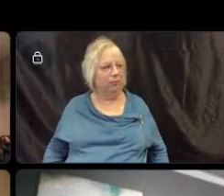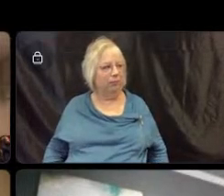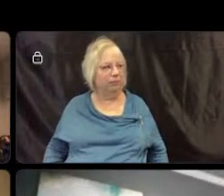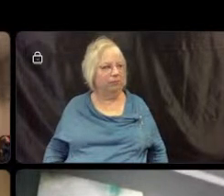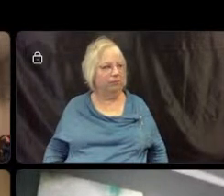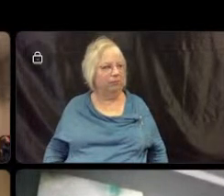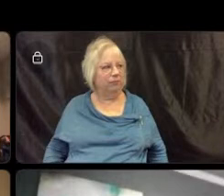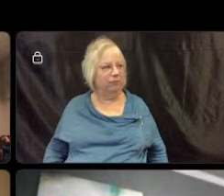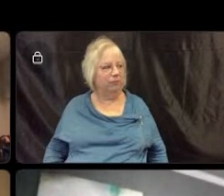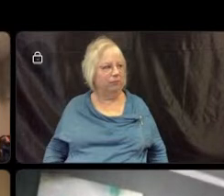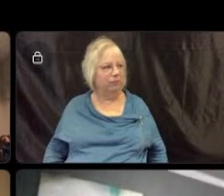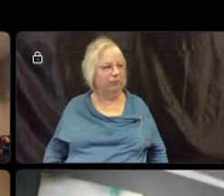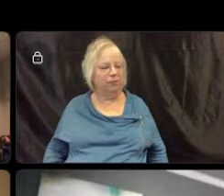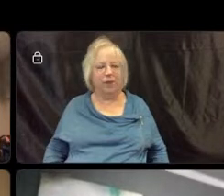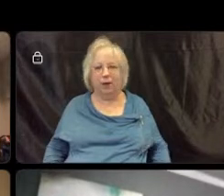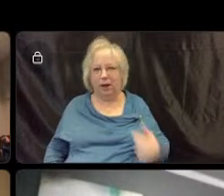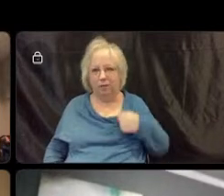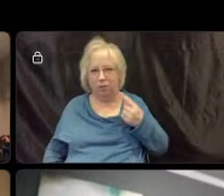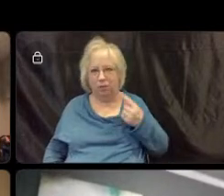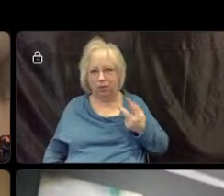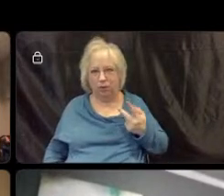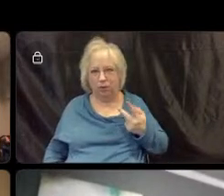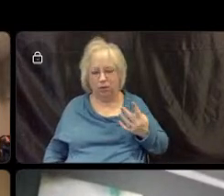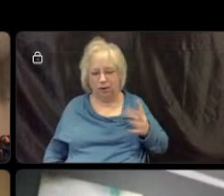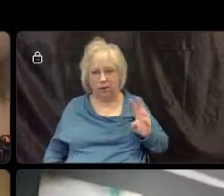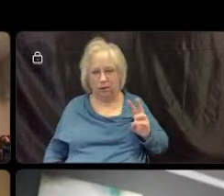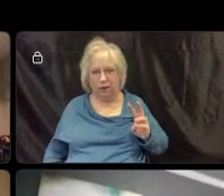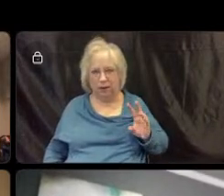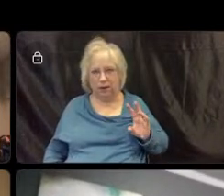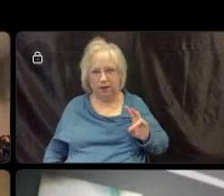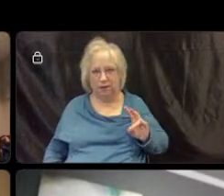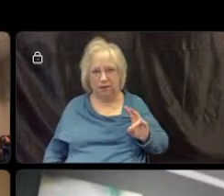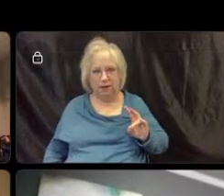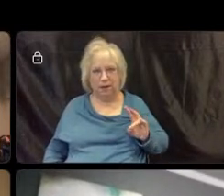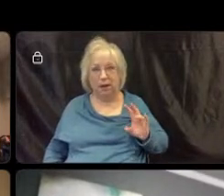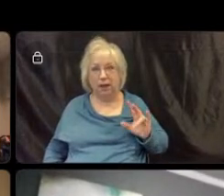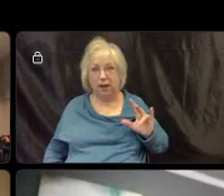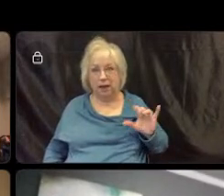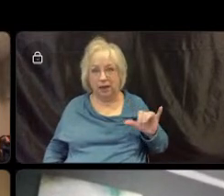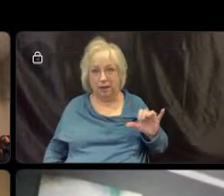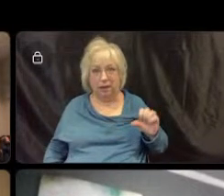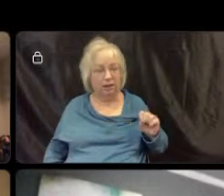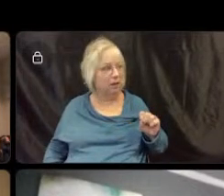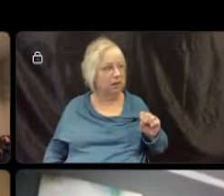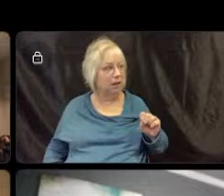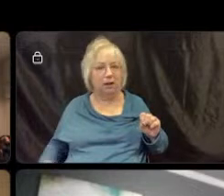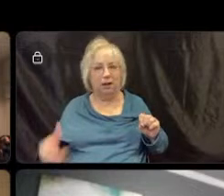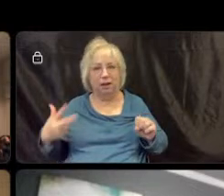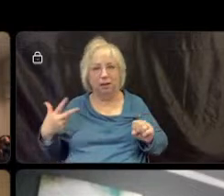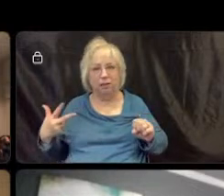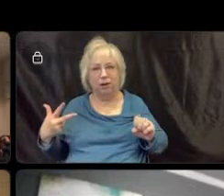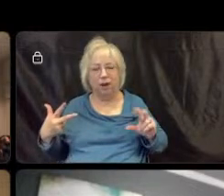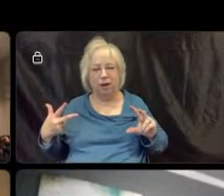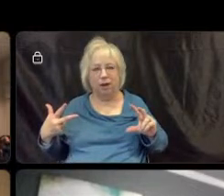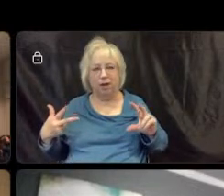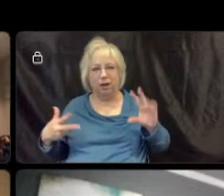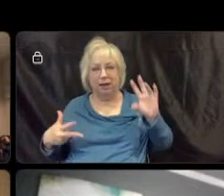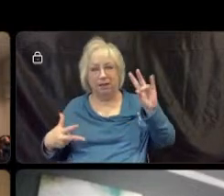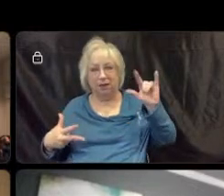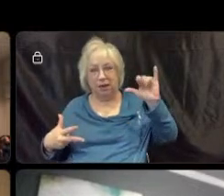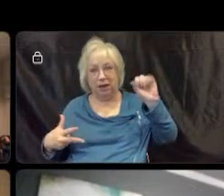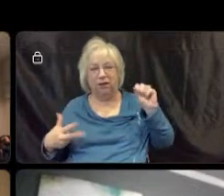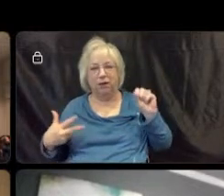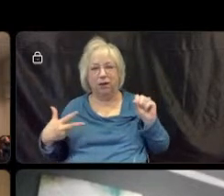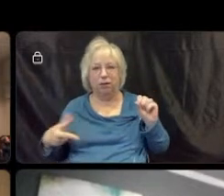All right, we have 1, 2, 3, 4, 5, 6, 7 yeses and 3 nos for